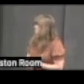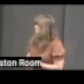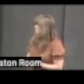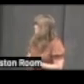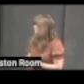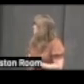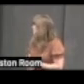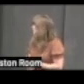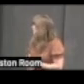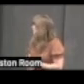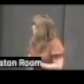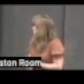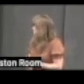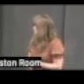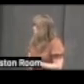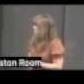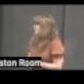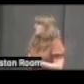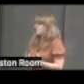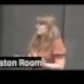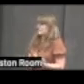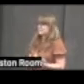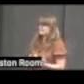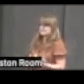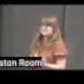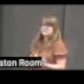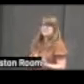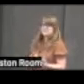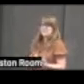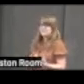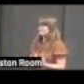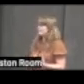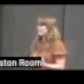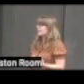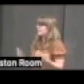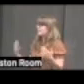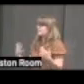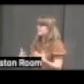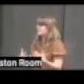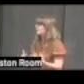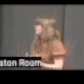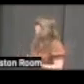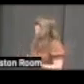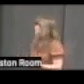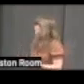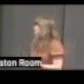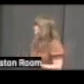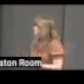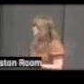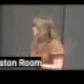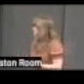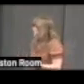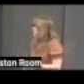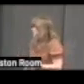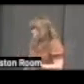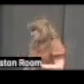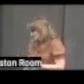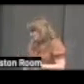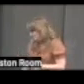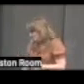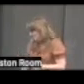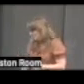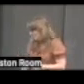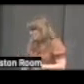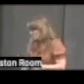different societies. I feel like that really enhances our science, having the different cultural perspectives.